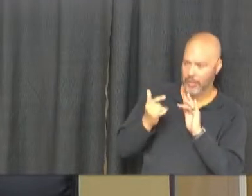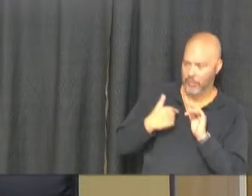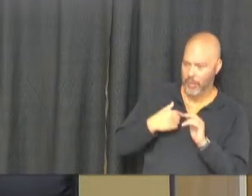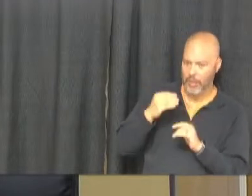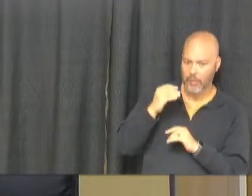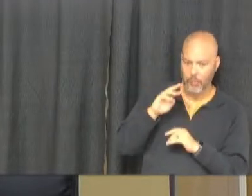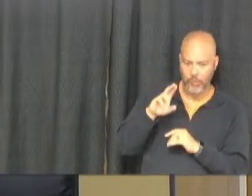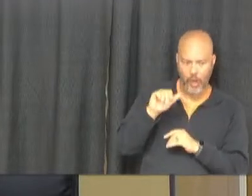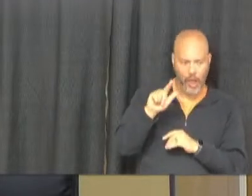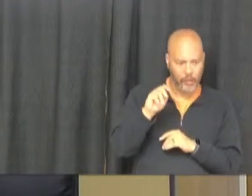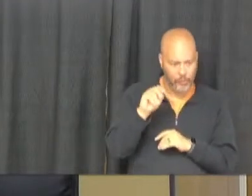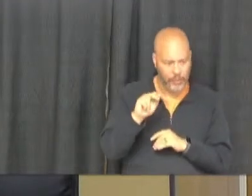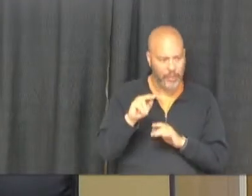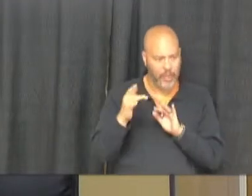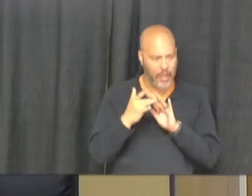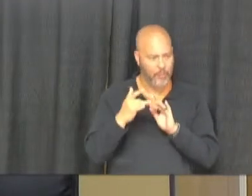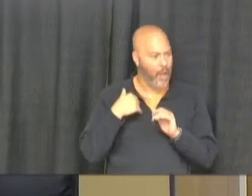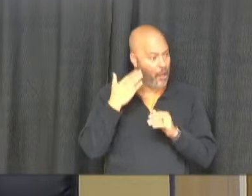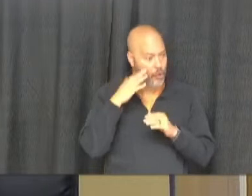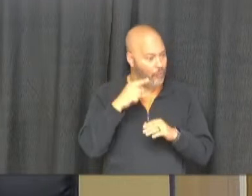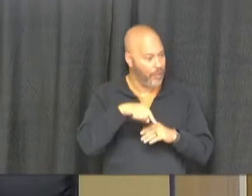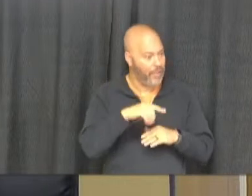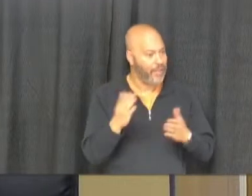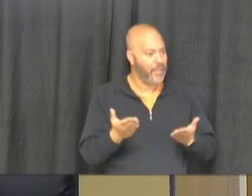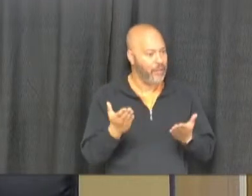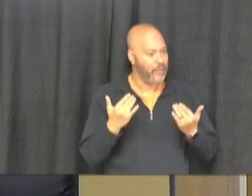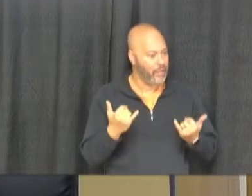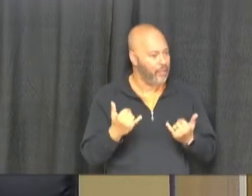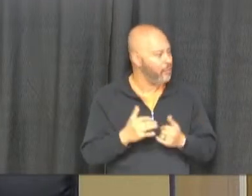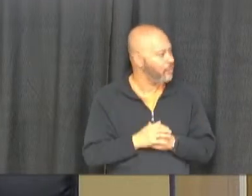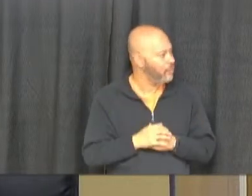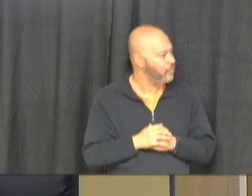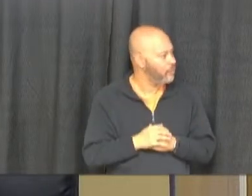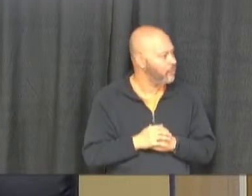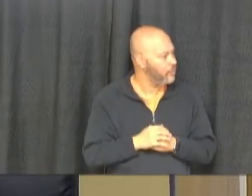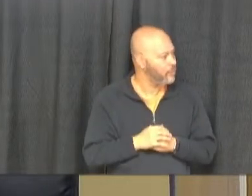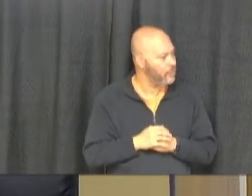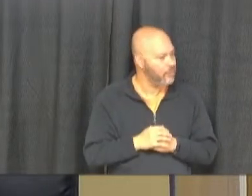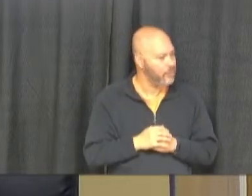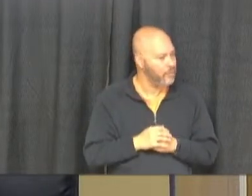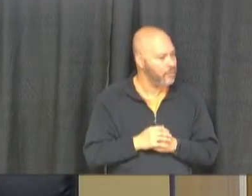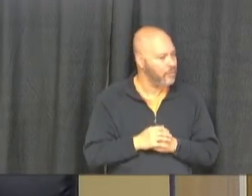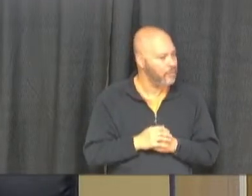Charles Osmond, and some of the residents. I don't know if they're here today. I don't know. If you are, would you stand, please?